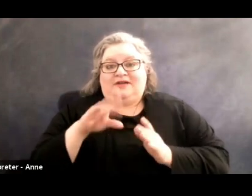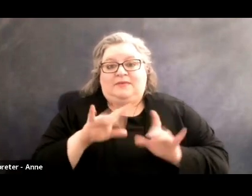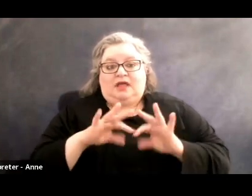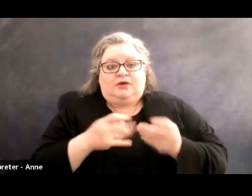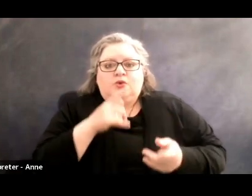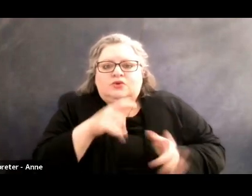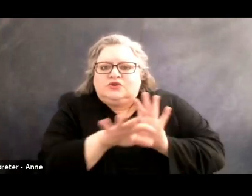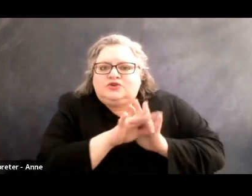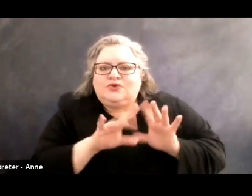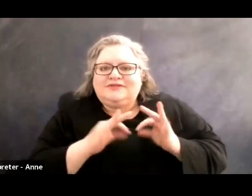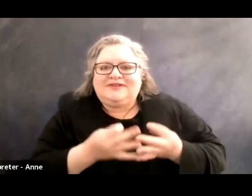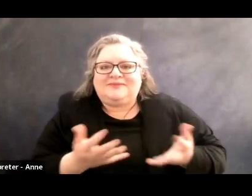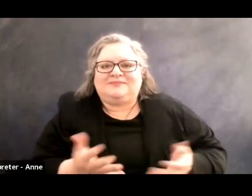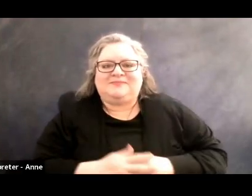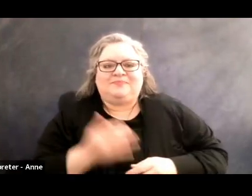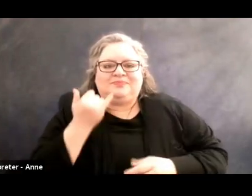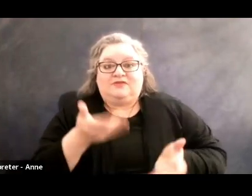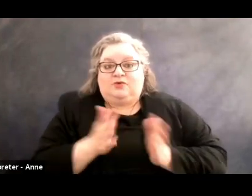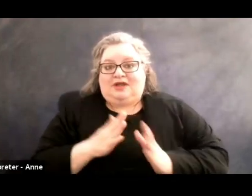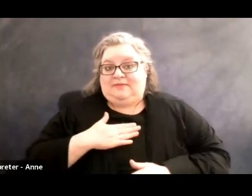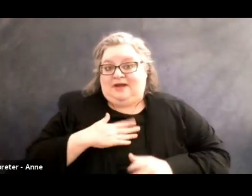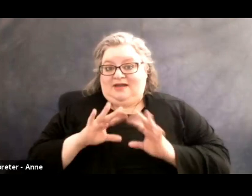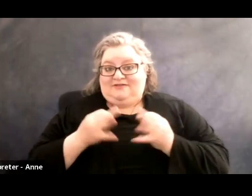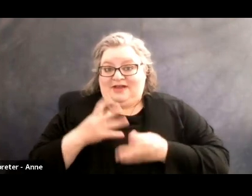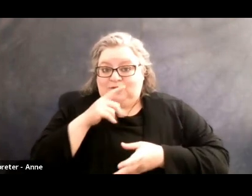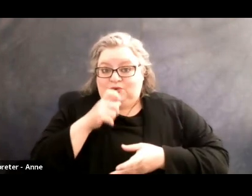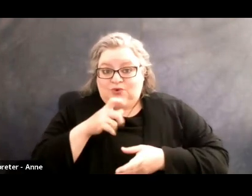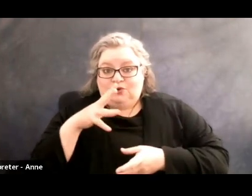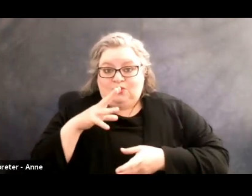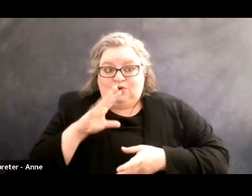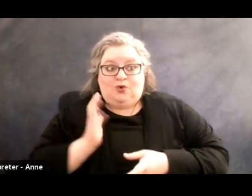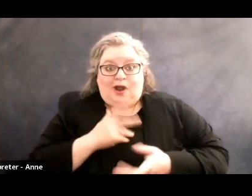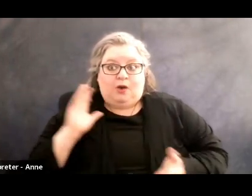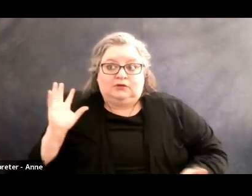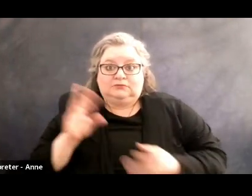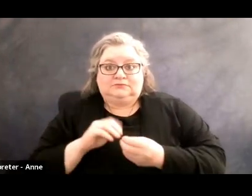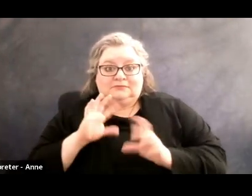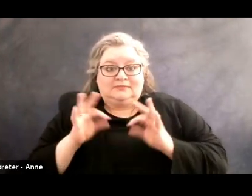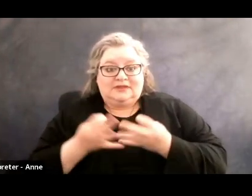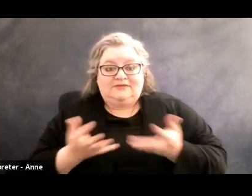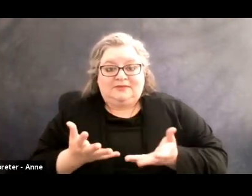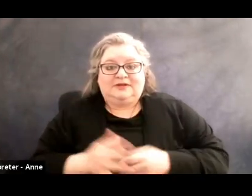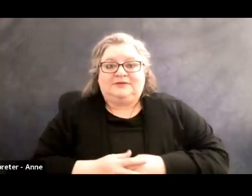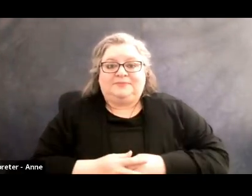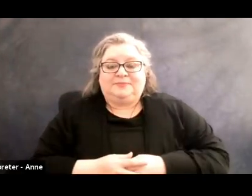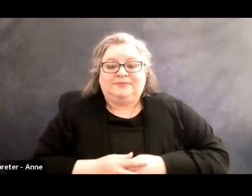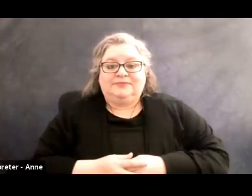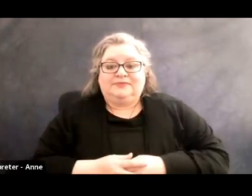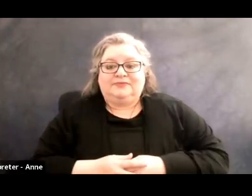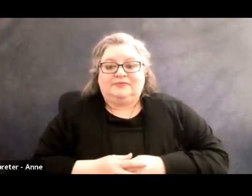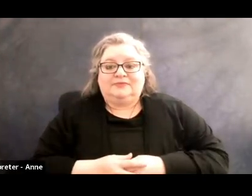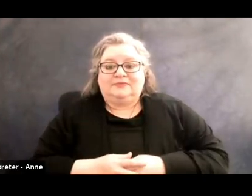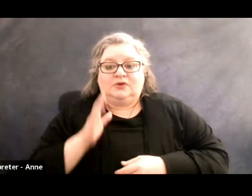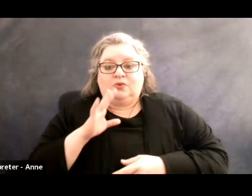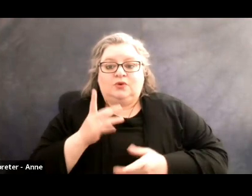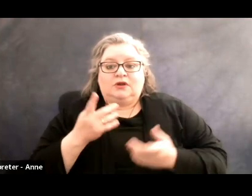chosen family? If you were to ask my family who our whole family is, there would be all